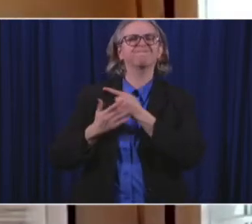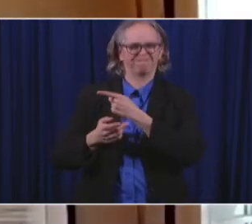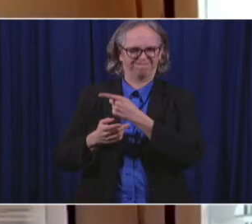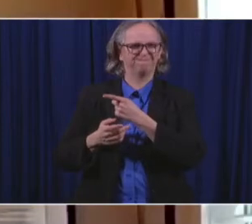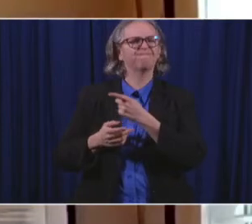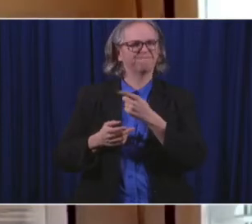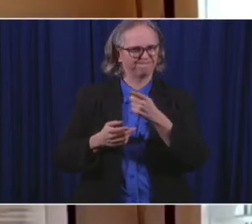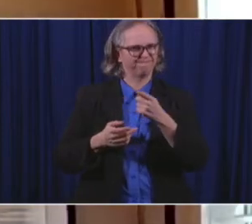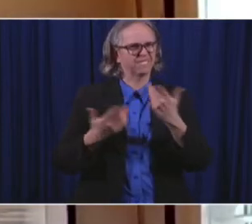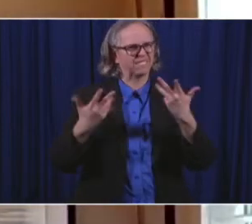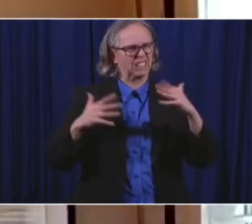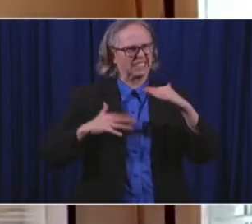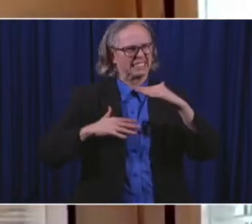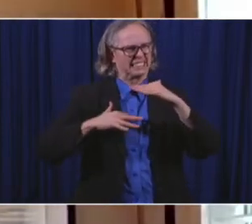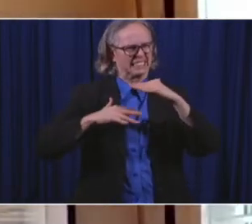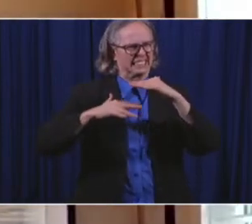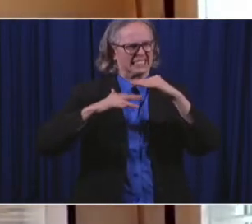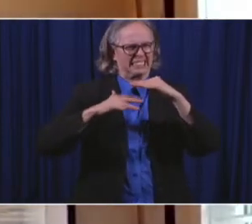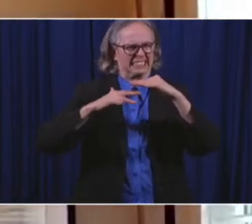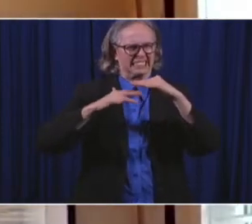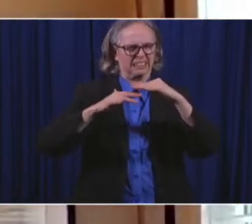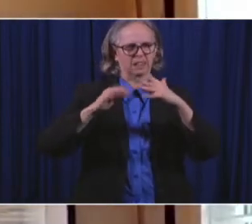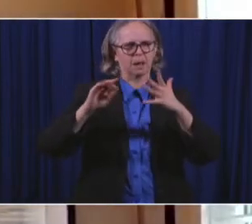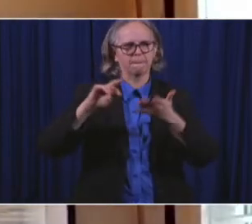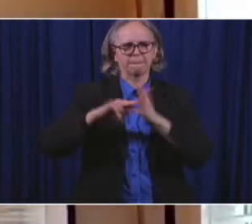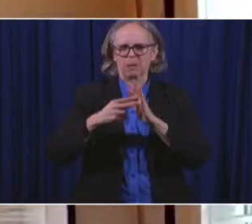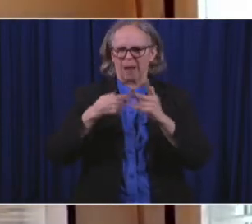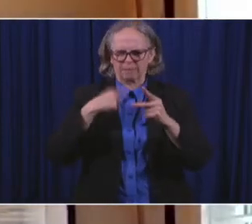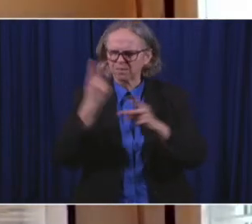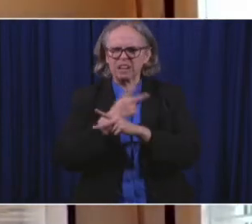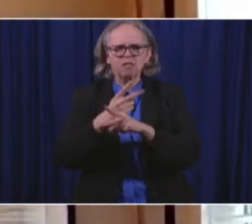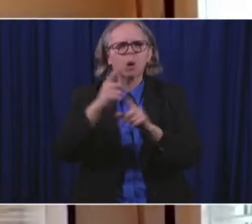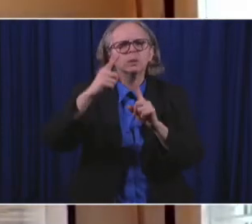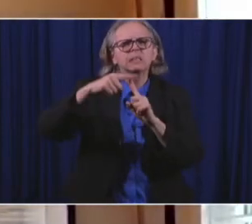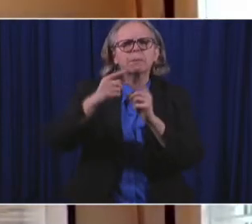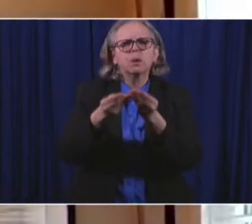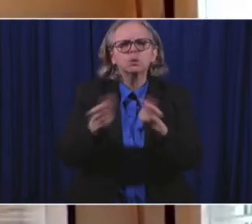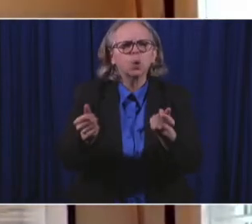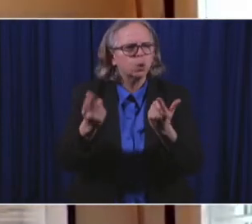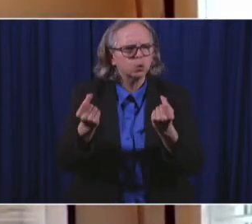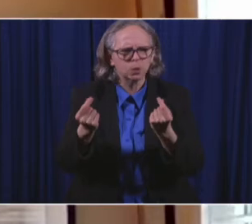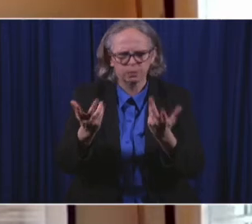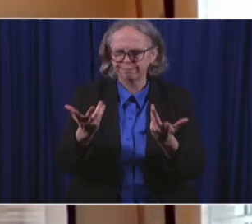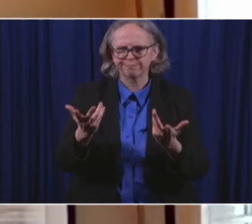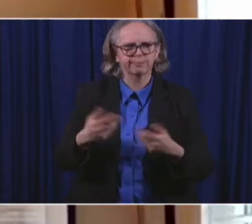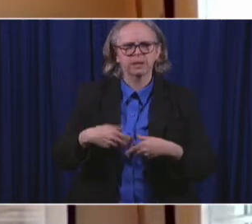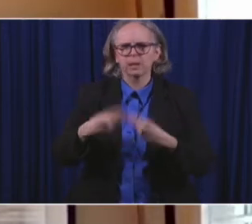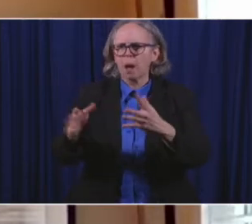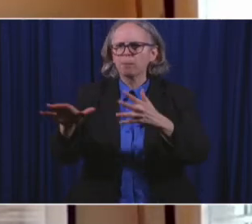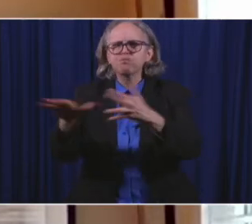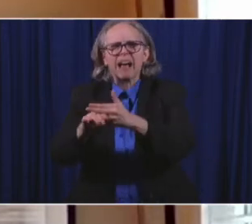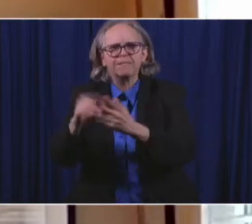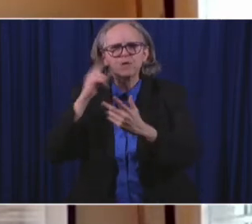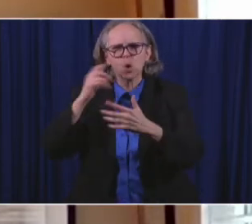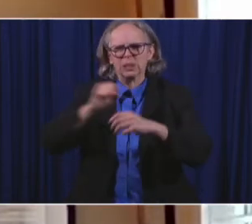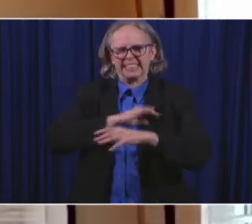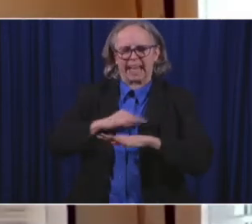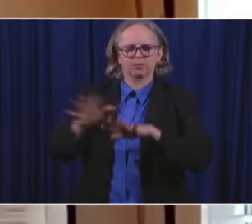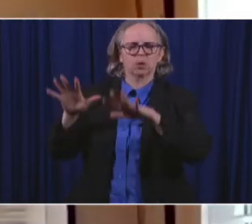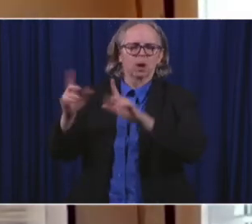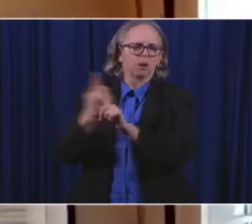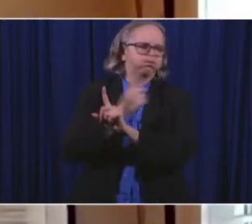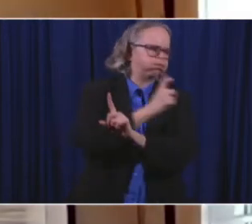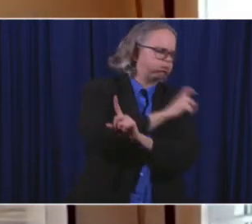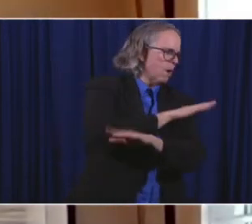period of time, but then the hospitals are able to get those services back on track as we get busier, that'll be one of the